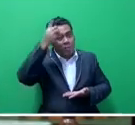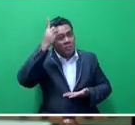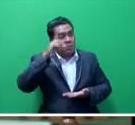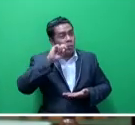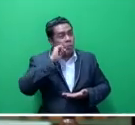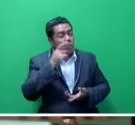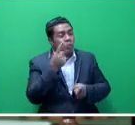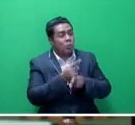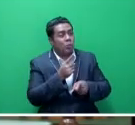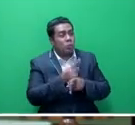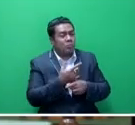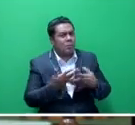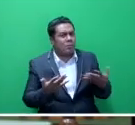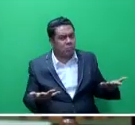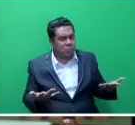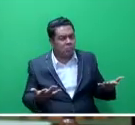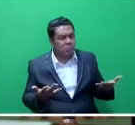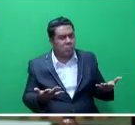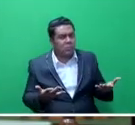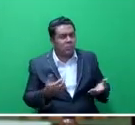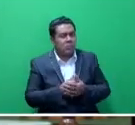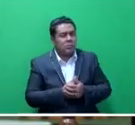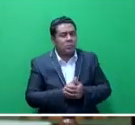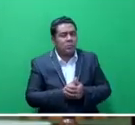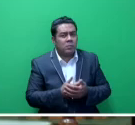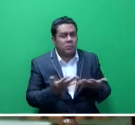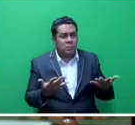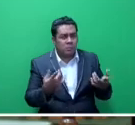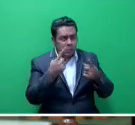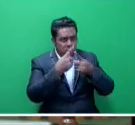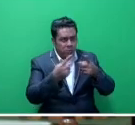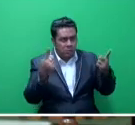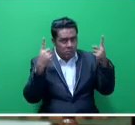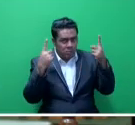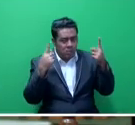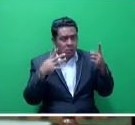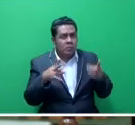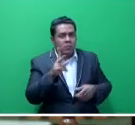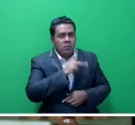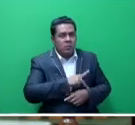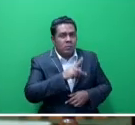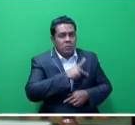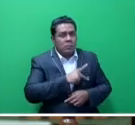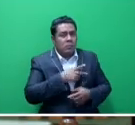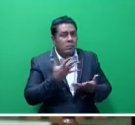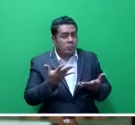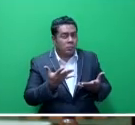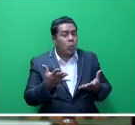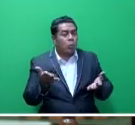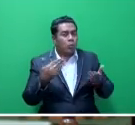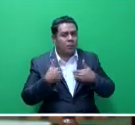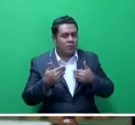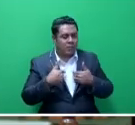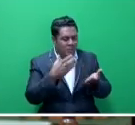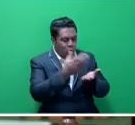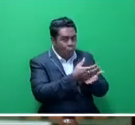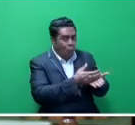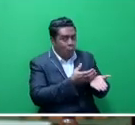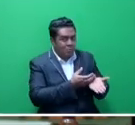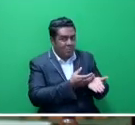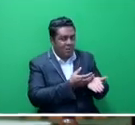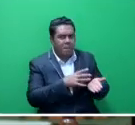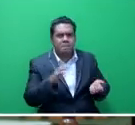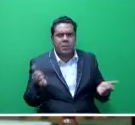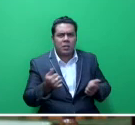a lot on this as to how she intends to get them graduated to qualify for the university courses. Given that most students rely